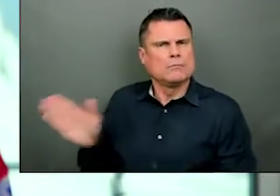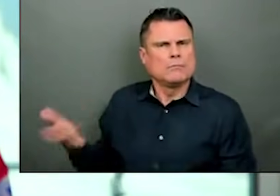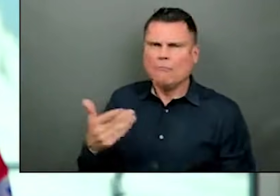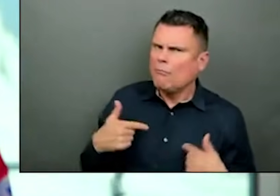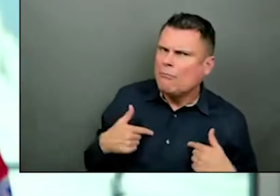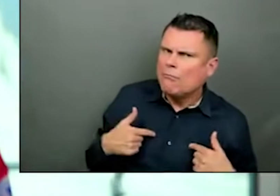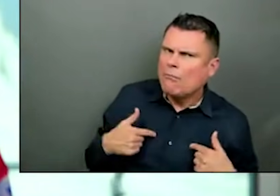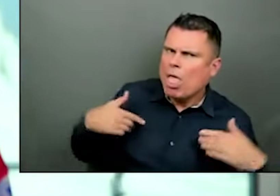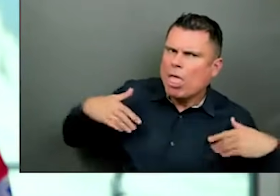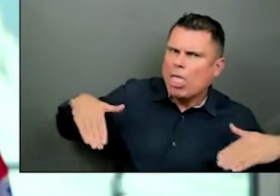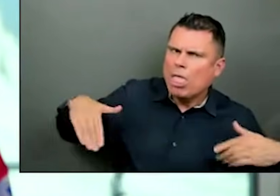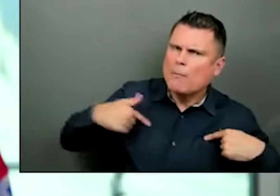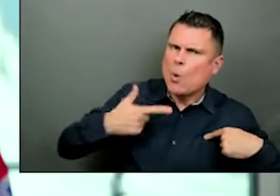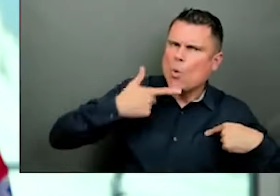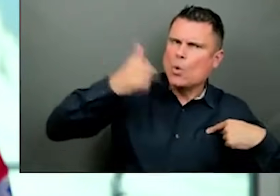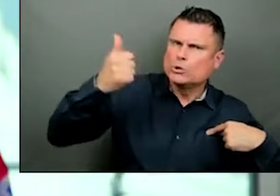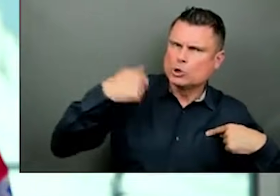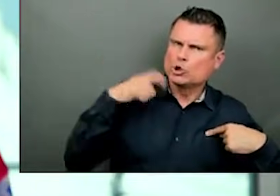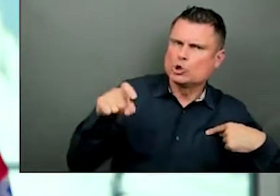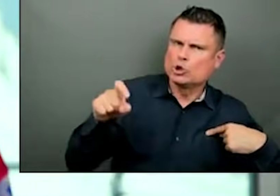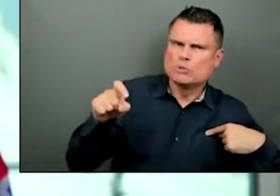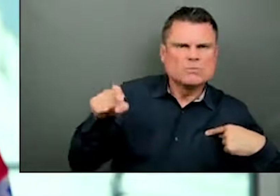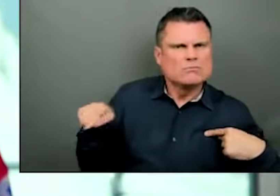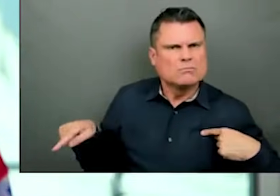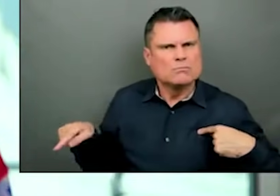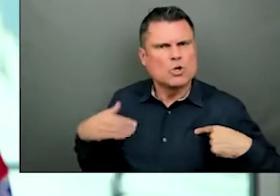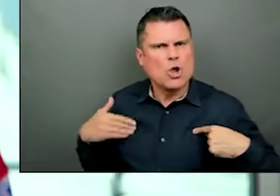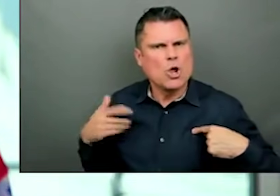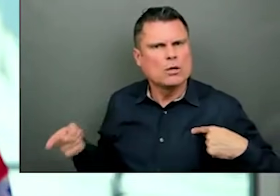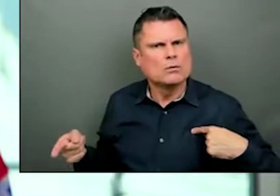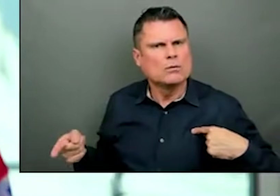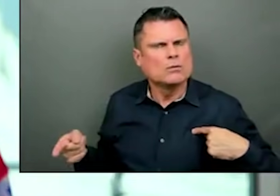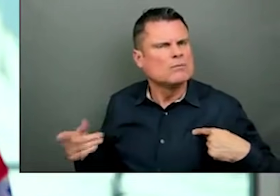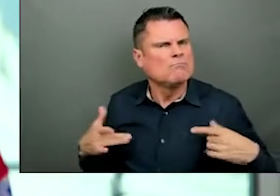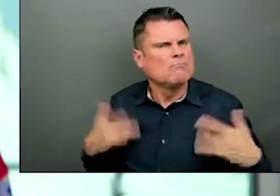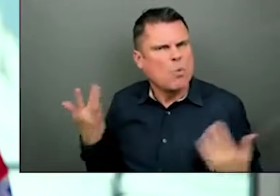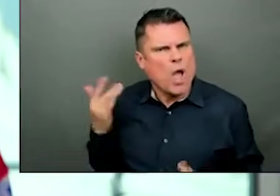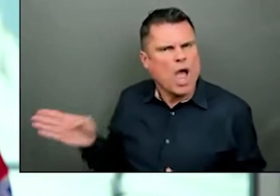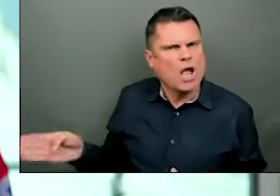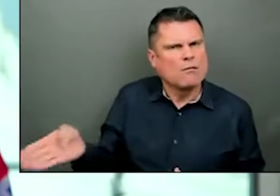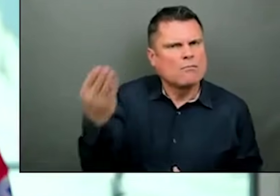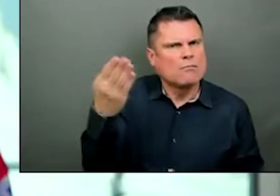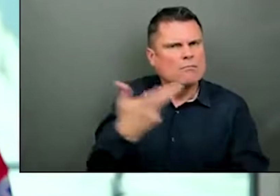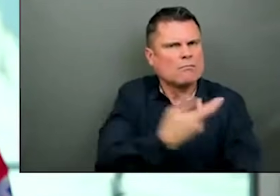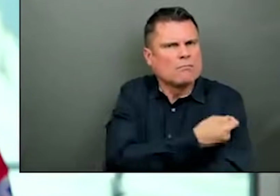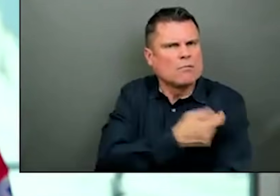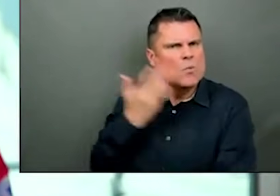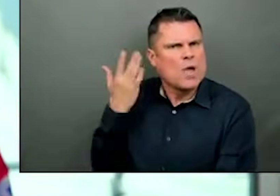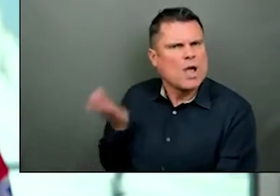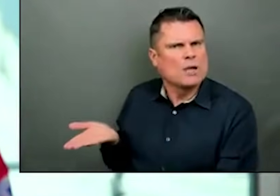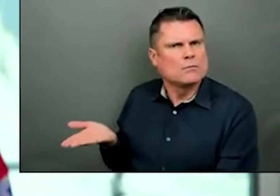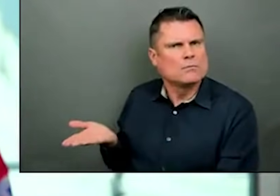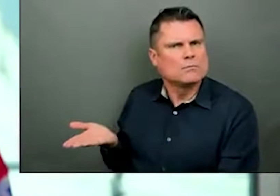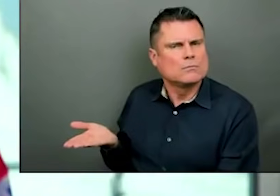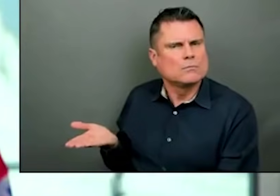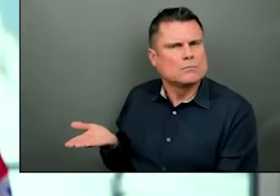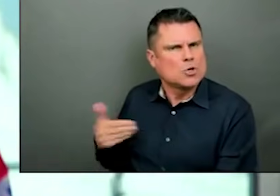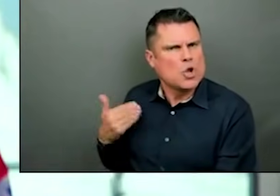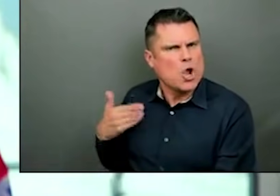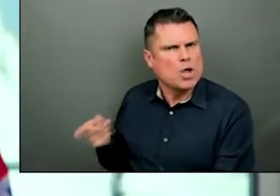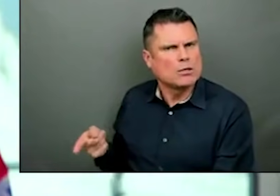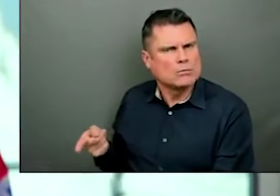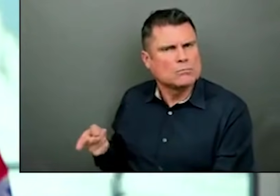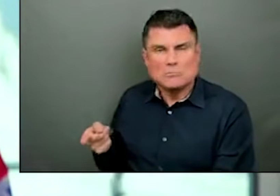those years, but can you give these people some hope of when they will be able to register for their vaccine and explain to